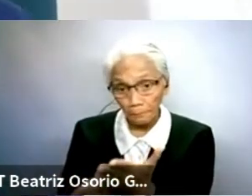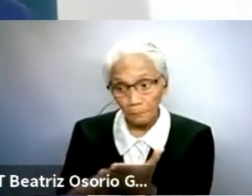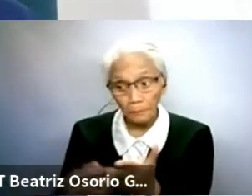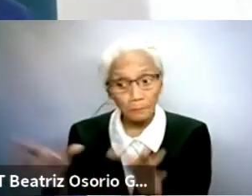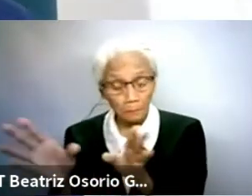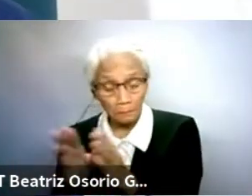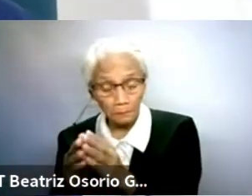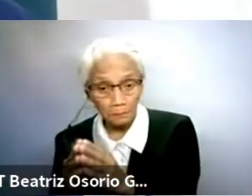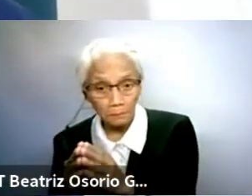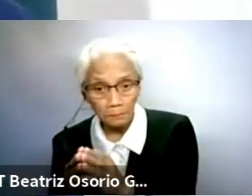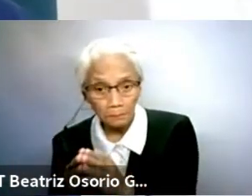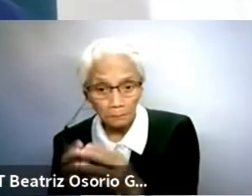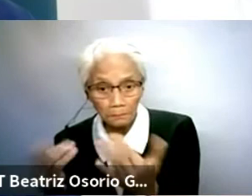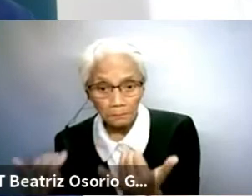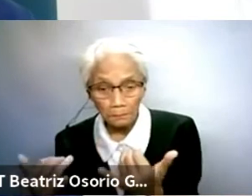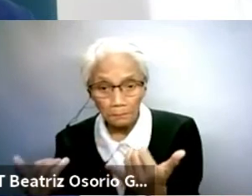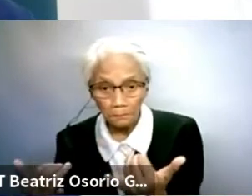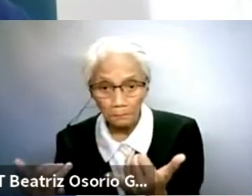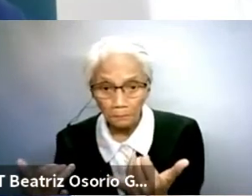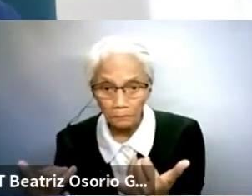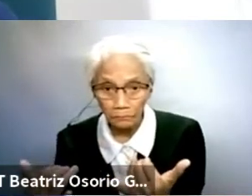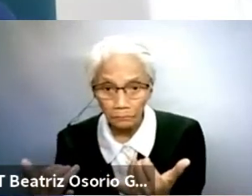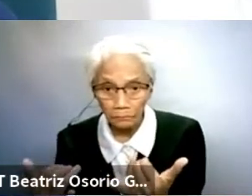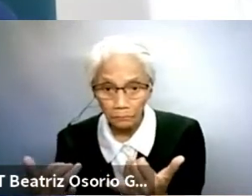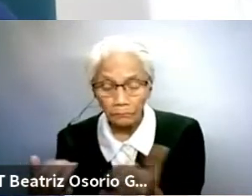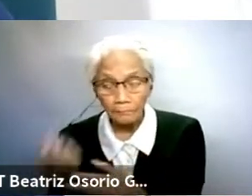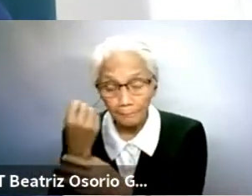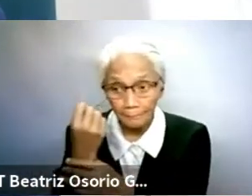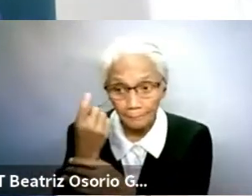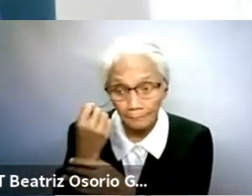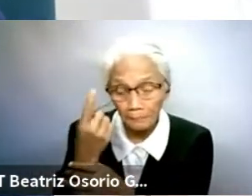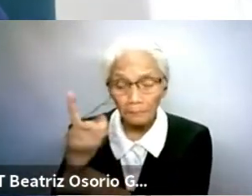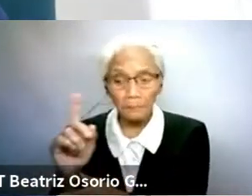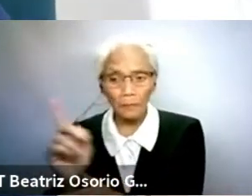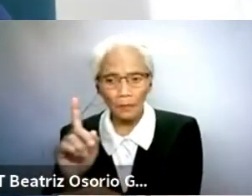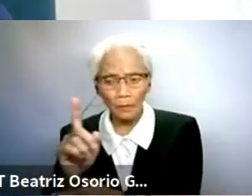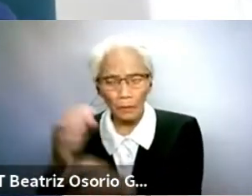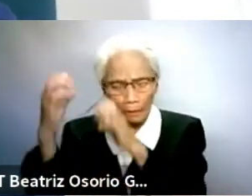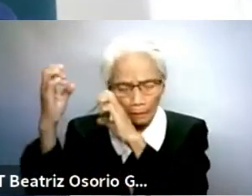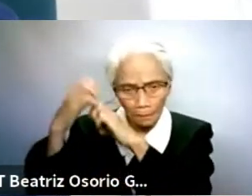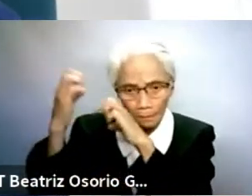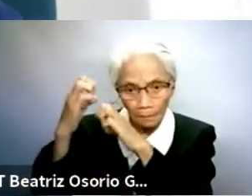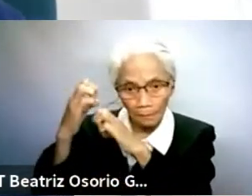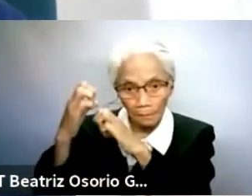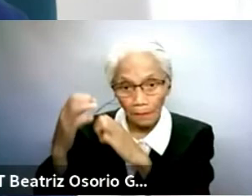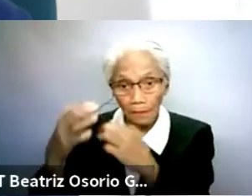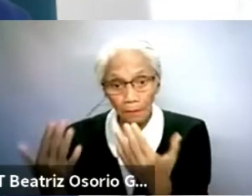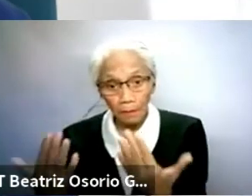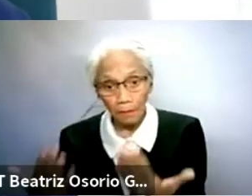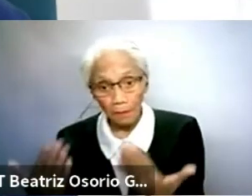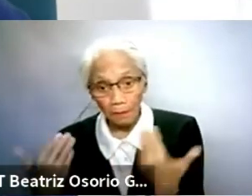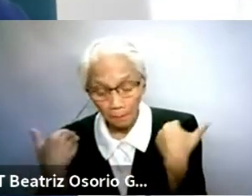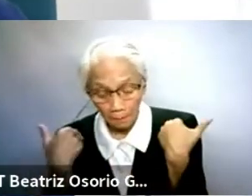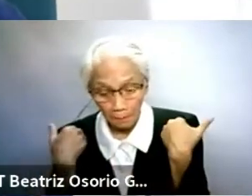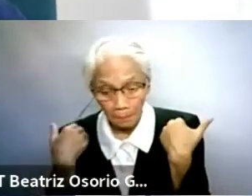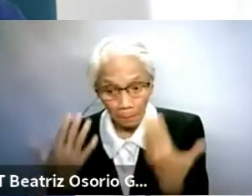became the understanding of what the expectation was. And it had a very profound